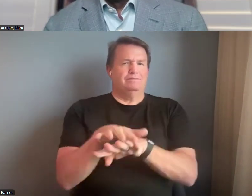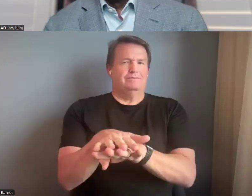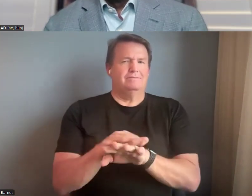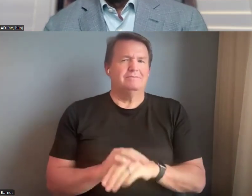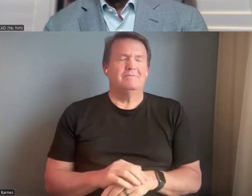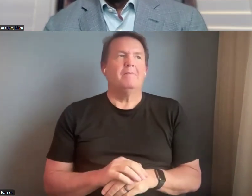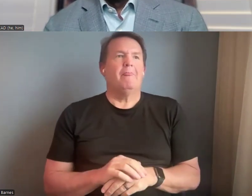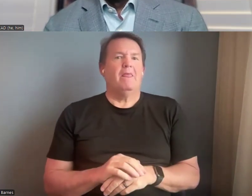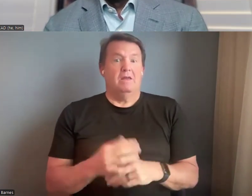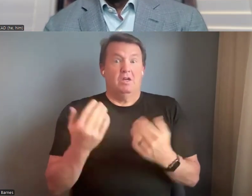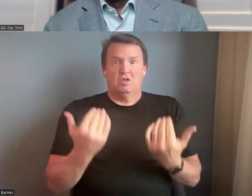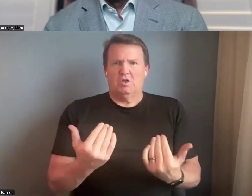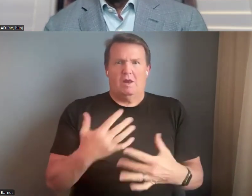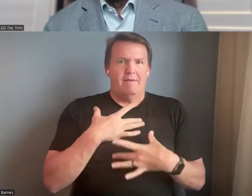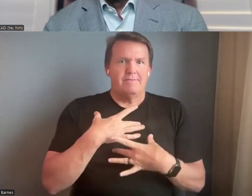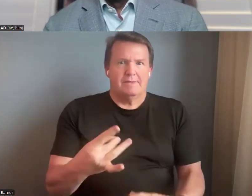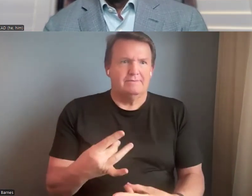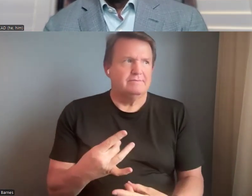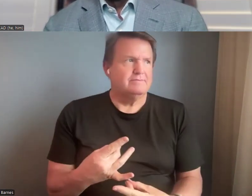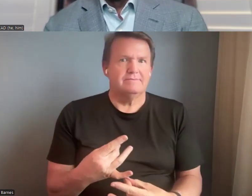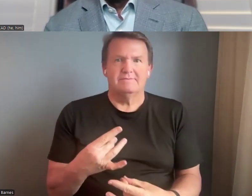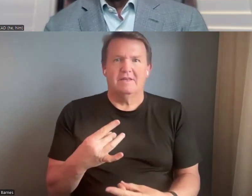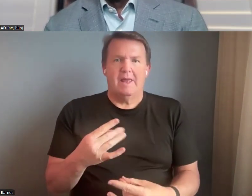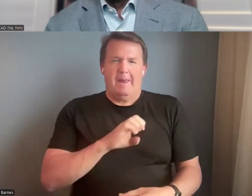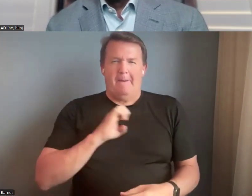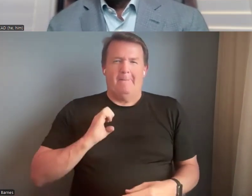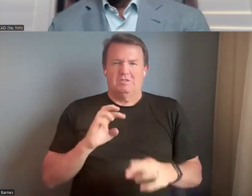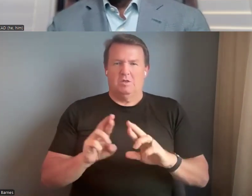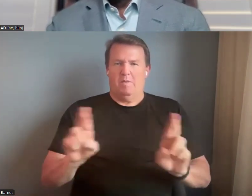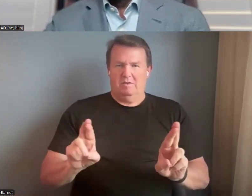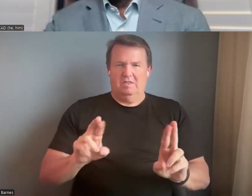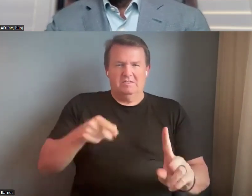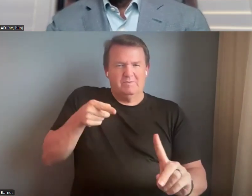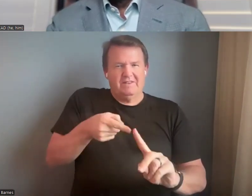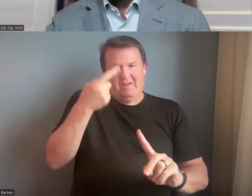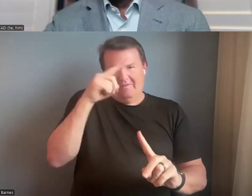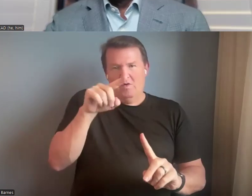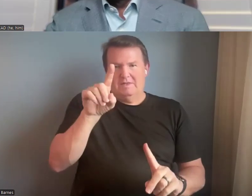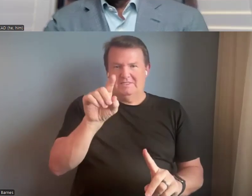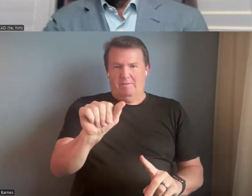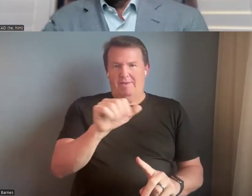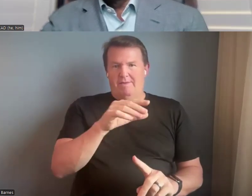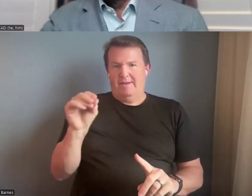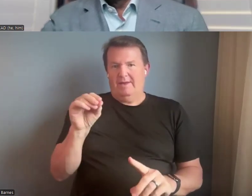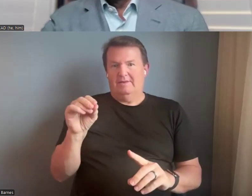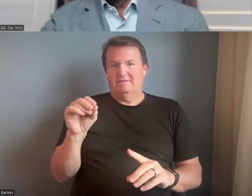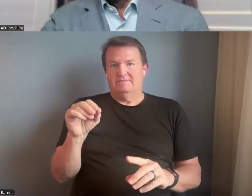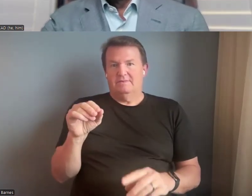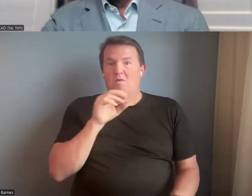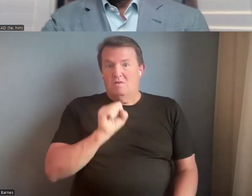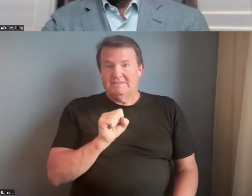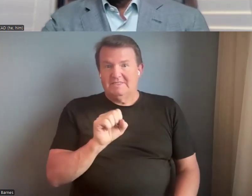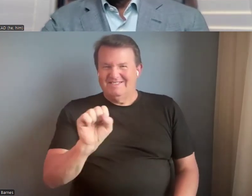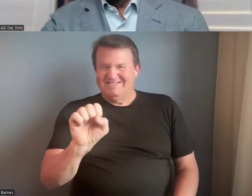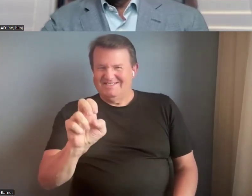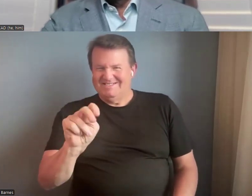very interested in working on emergency preparedness, specifically for people with disabilities and seniors, not only because of what happened with the